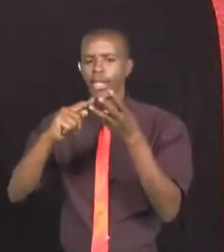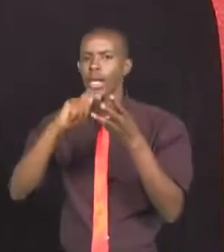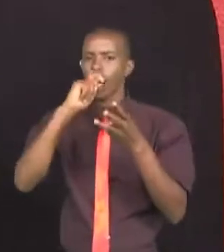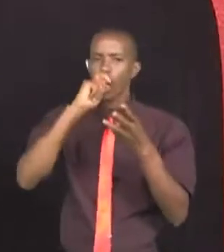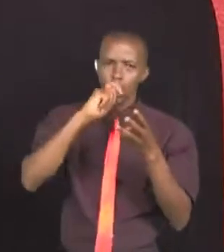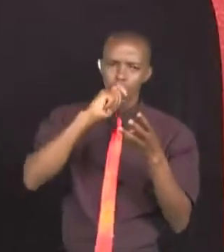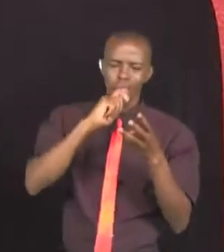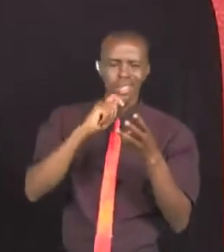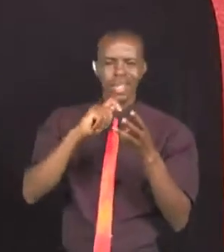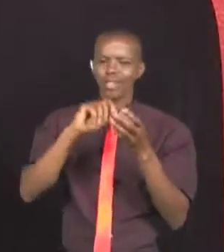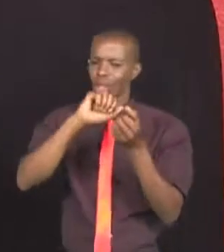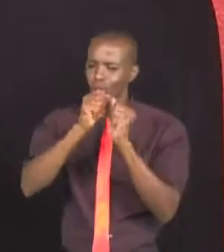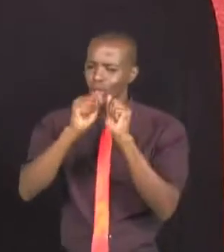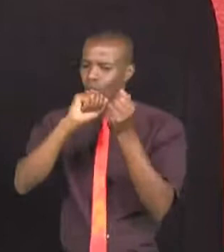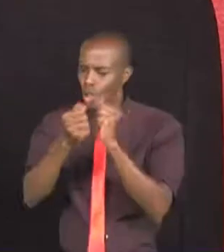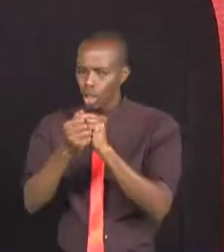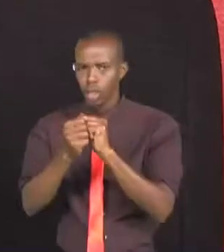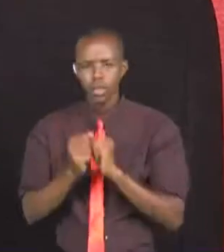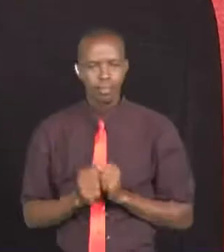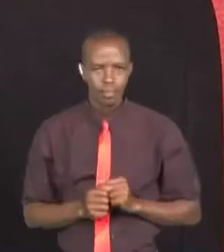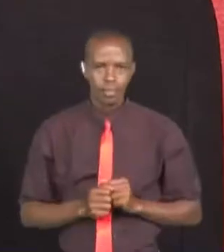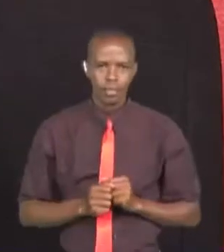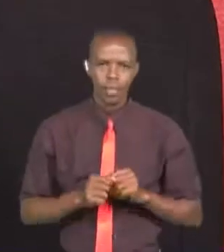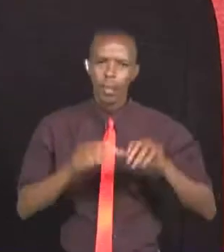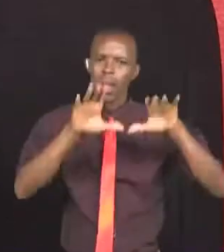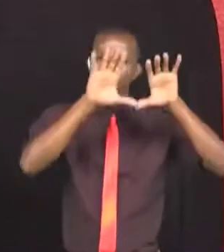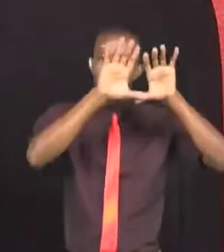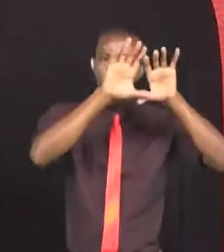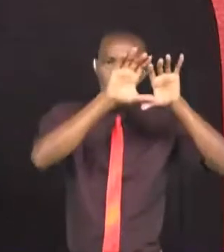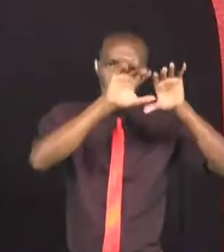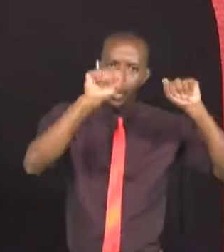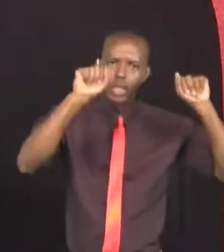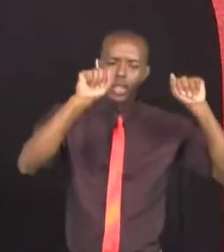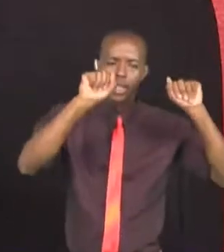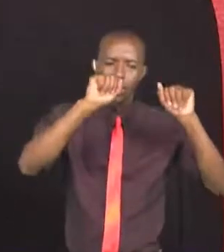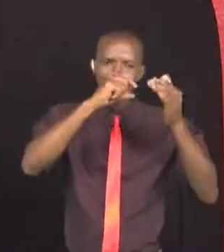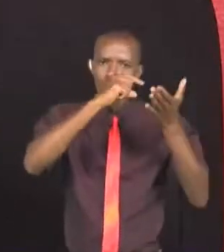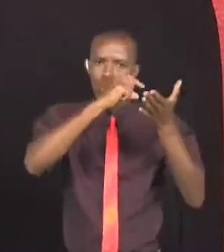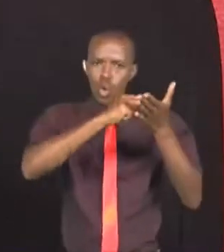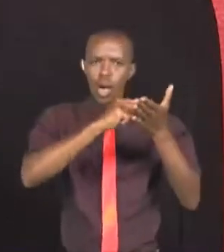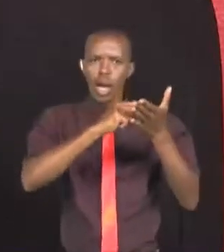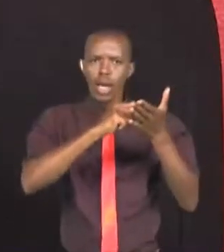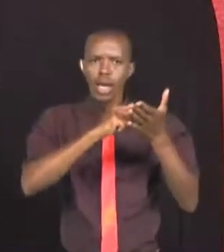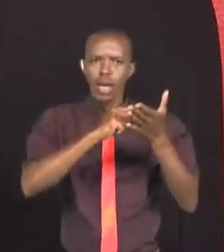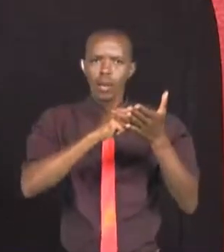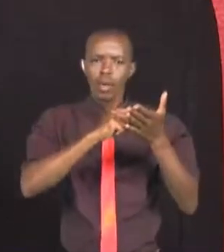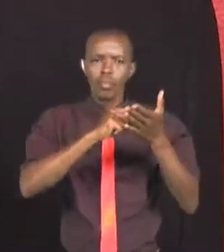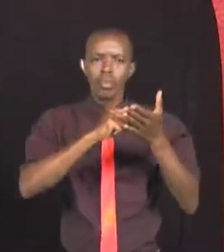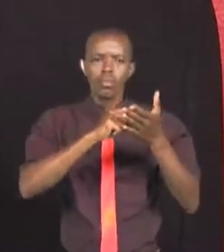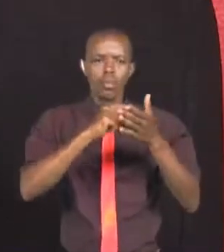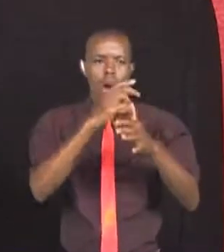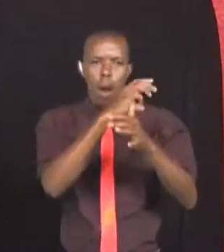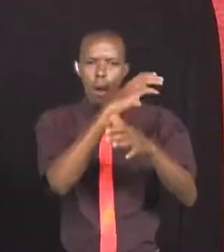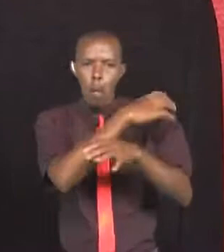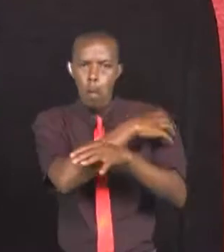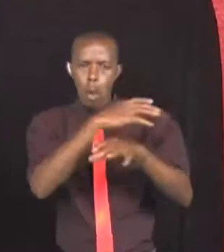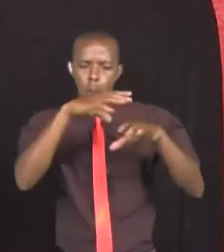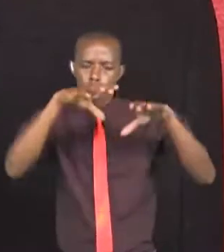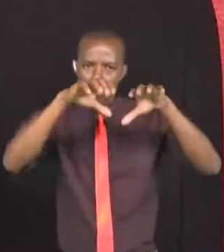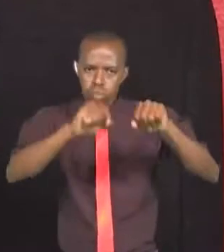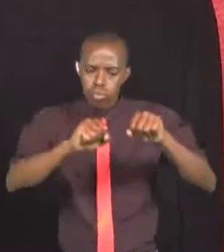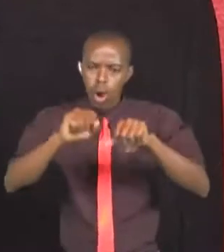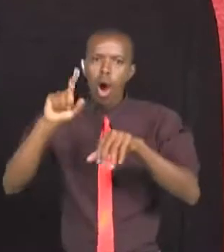It is like that. So there's no way the president of Uganda is going to cling on to power. And tomorrow is the chairman